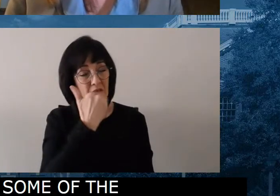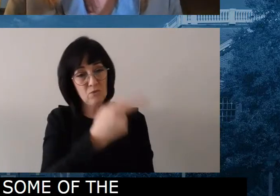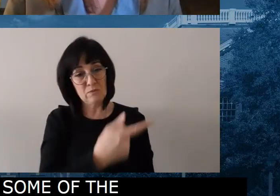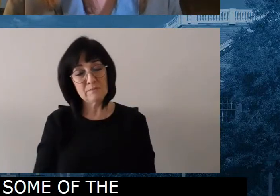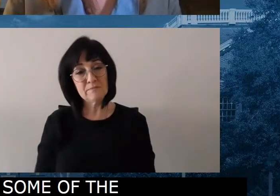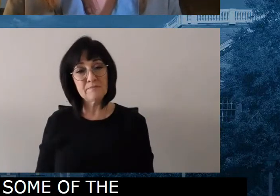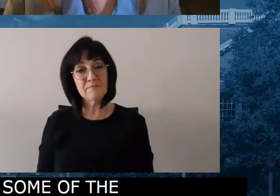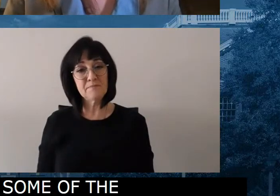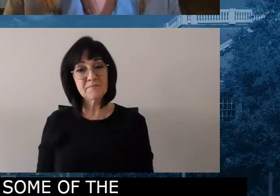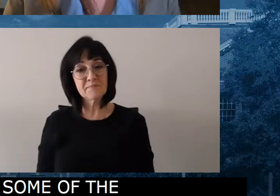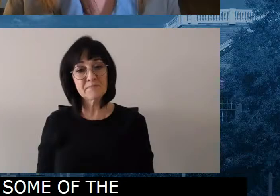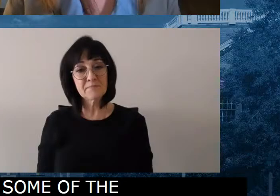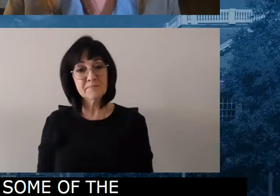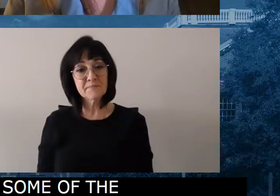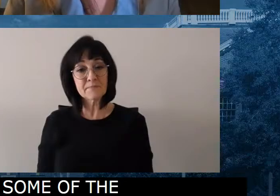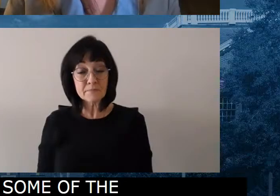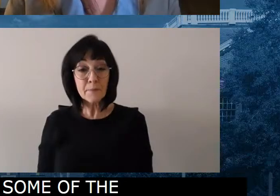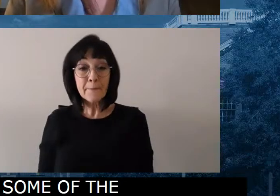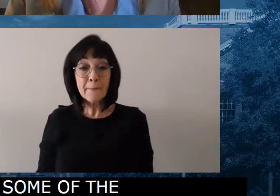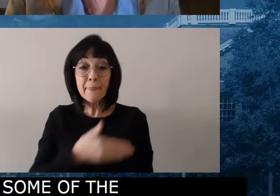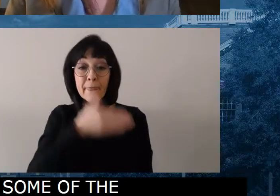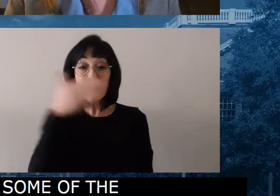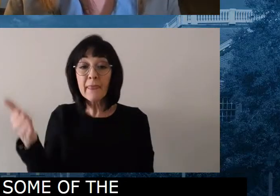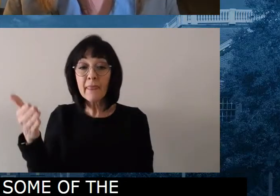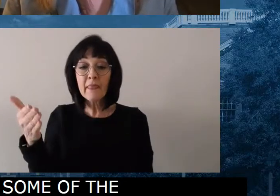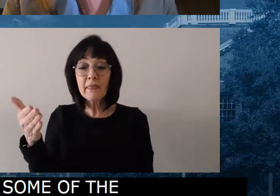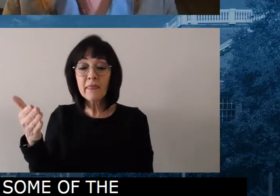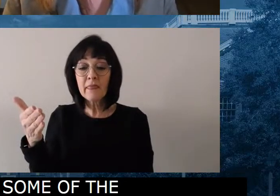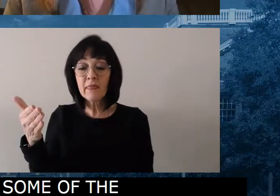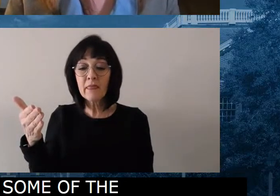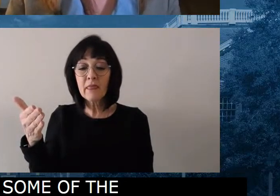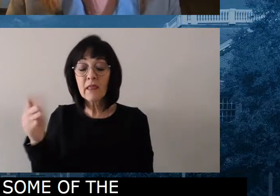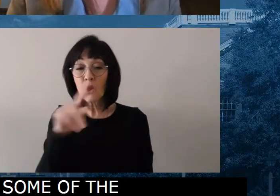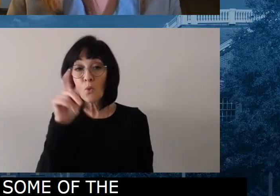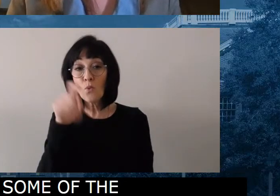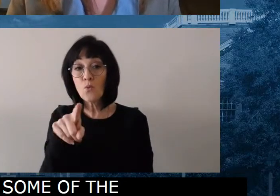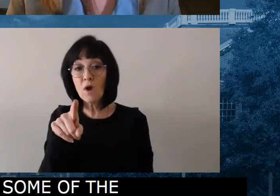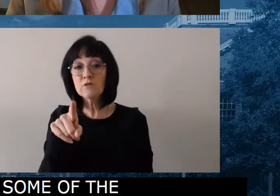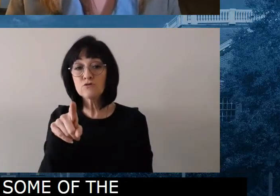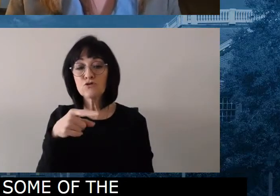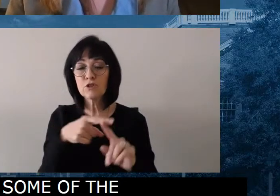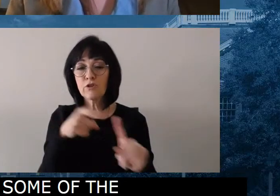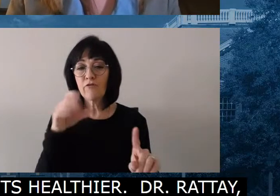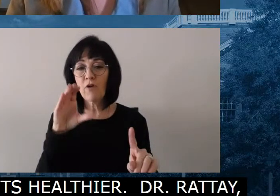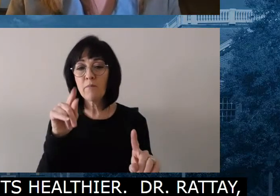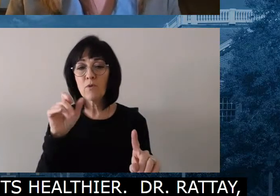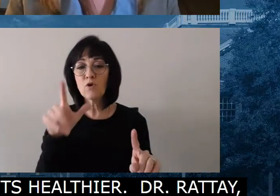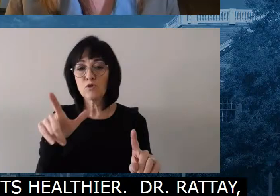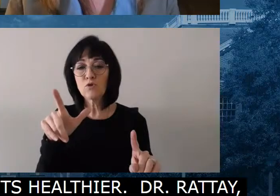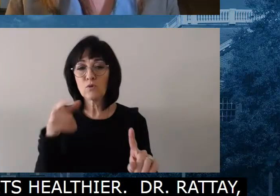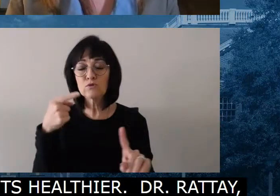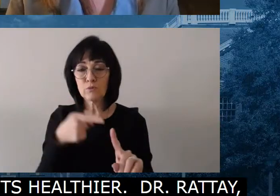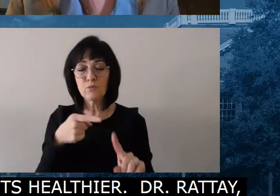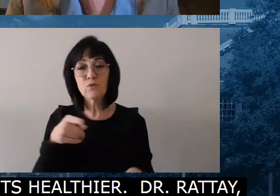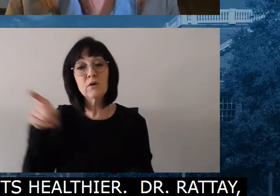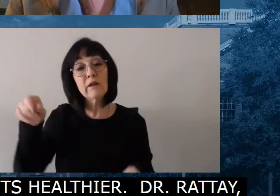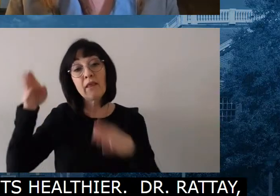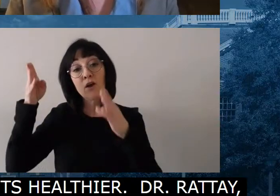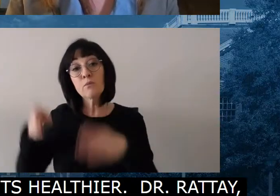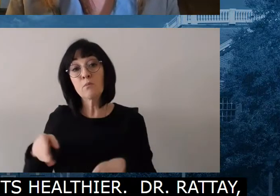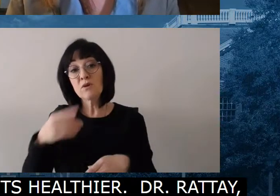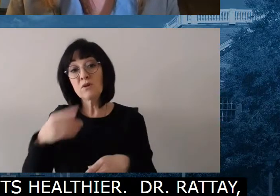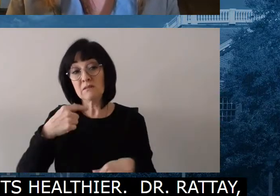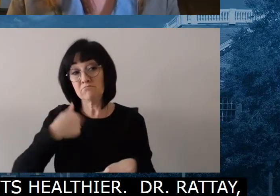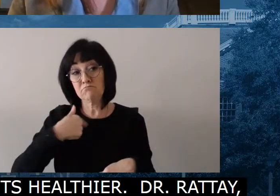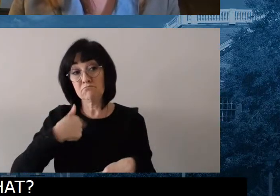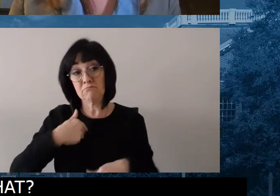All right, the next question is from Susan Canfora at Coastal Point. She asks, I live in Maryland, but I work in Delaware. My understanding is that I'm